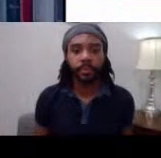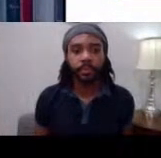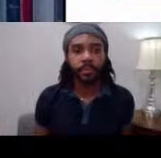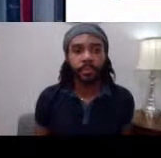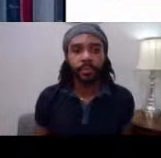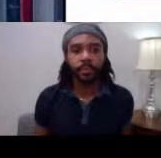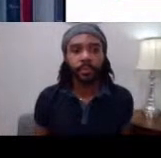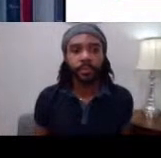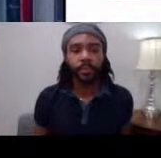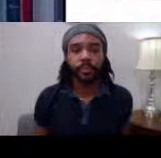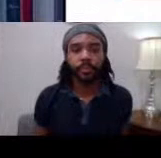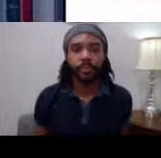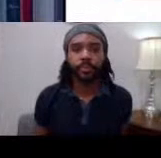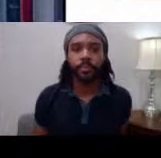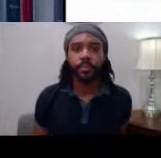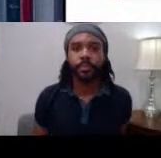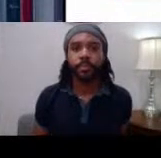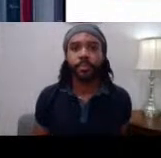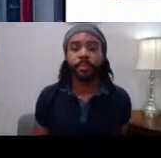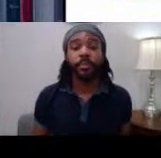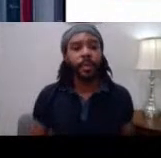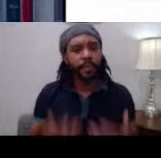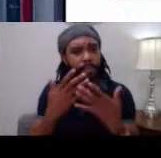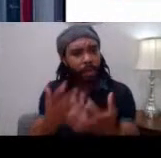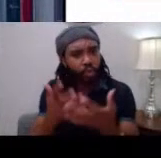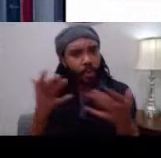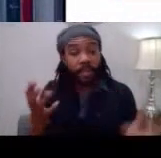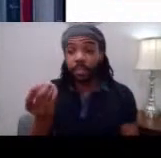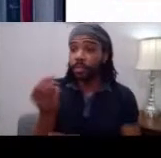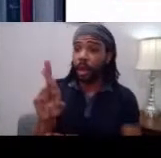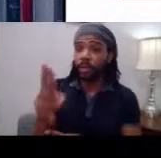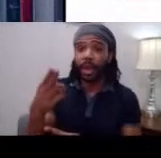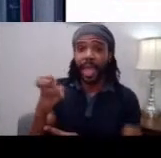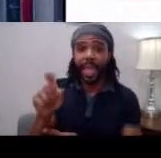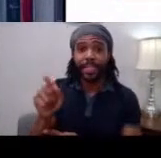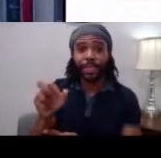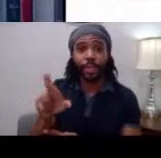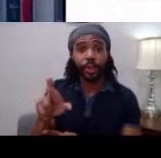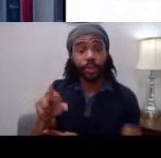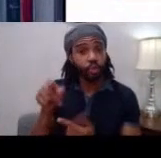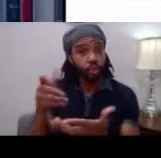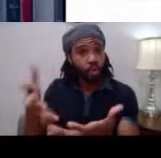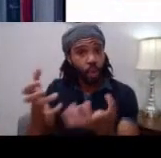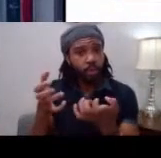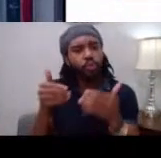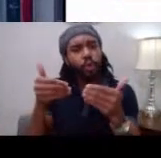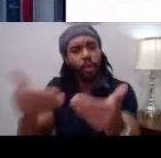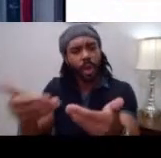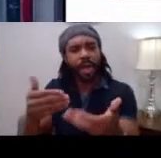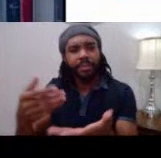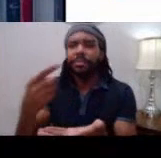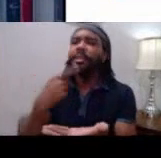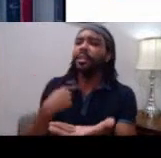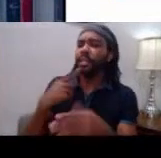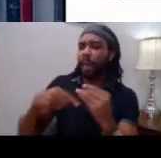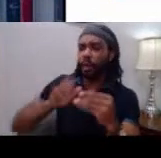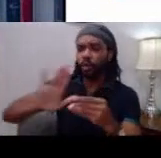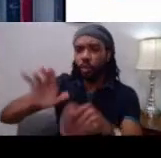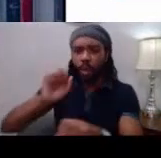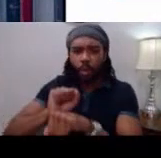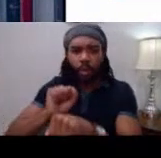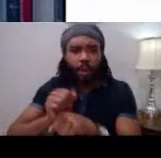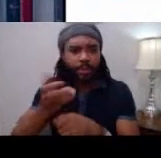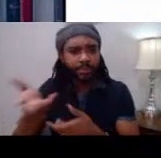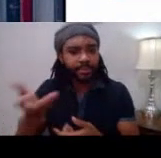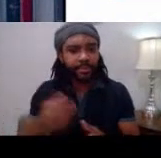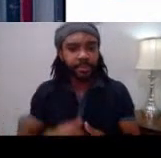Thank you so much. Dr. Heather, would you like to go ahead and tell us about the work that you all are doing?